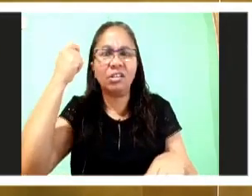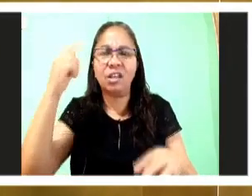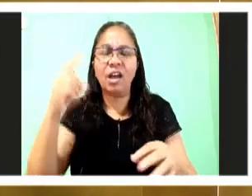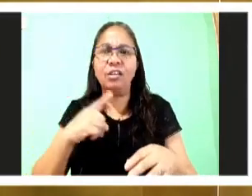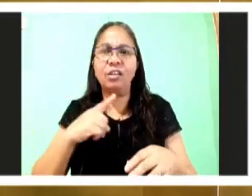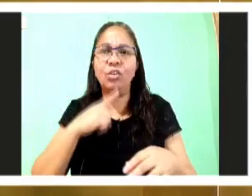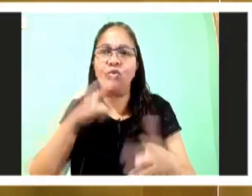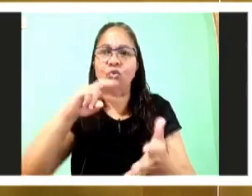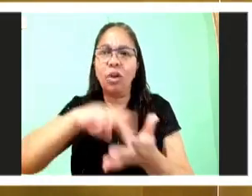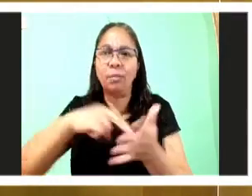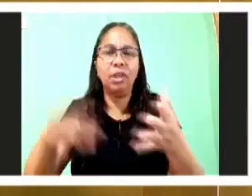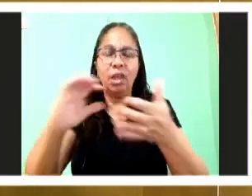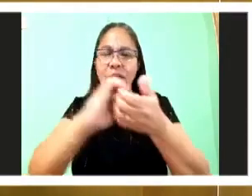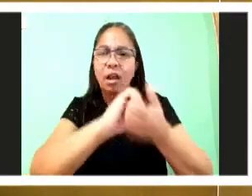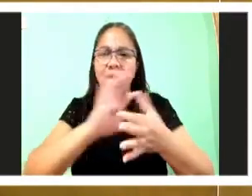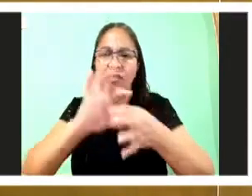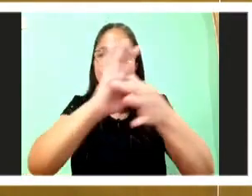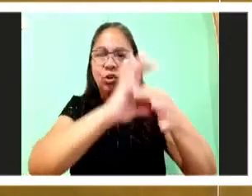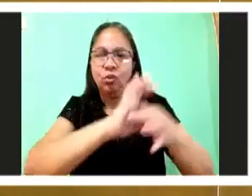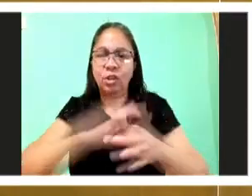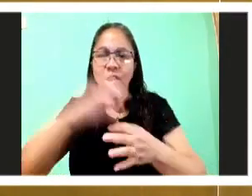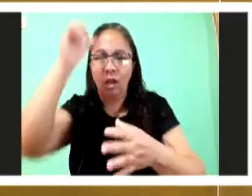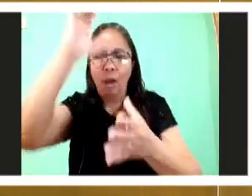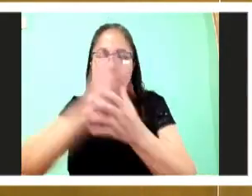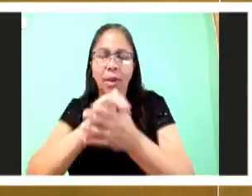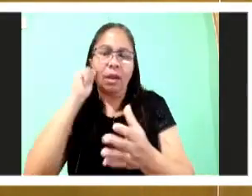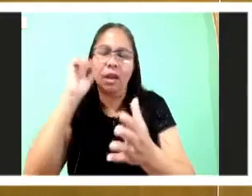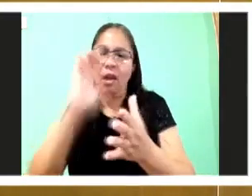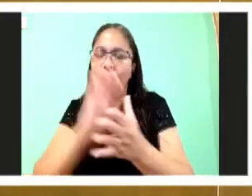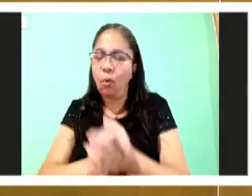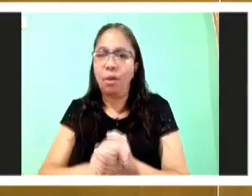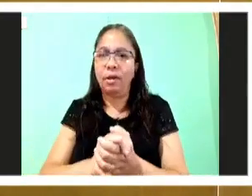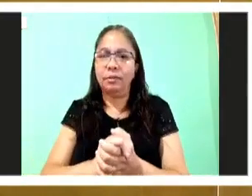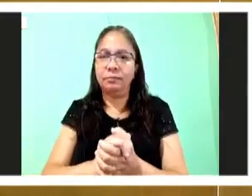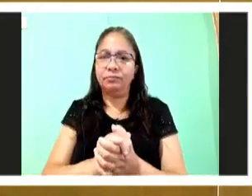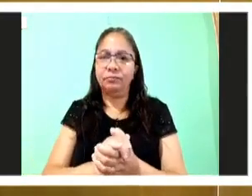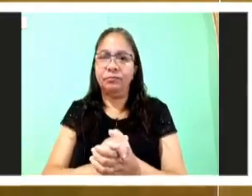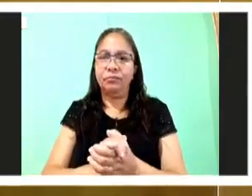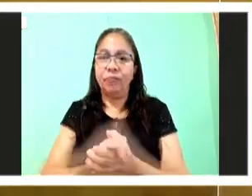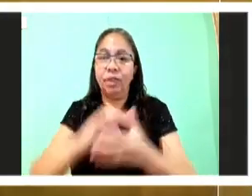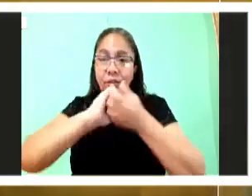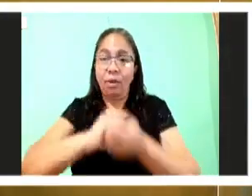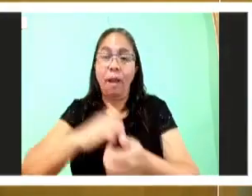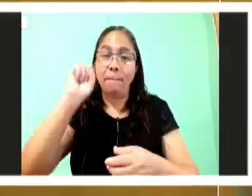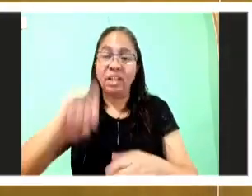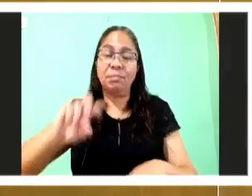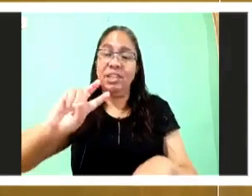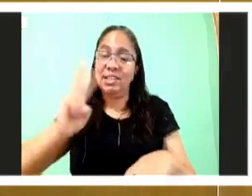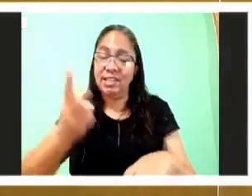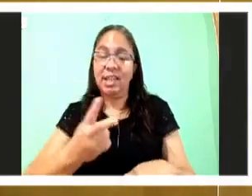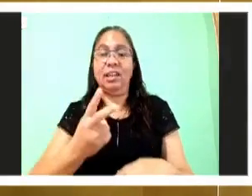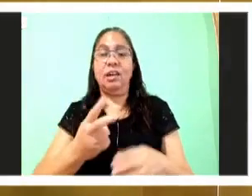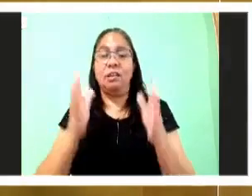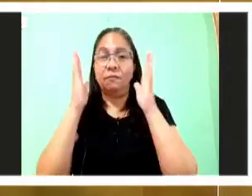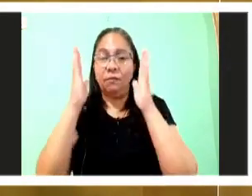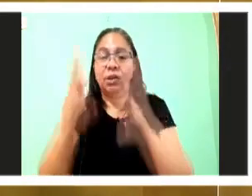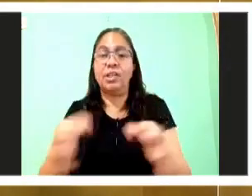means. The spouses have to be the second commitment, because you're left to